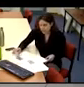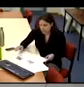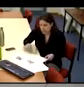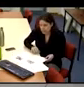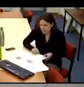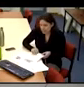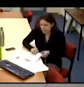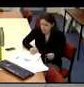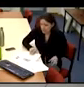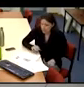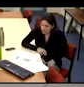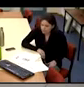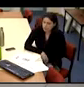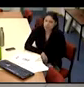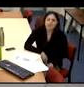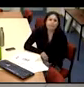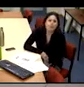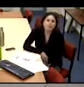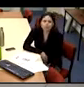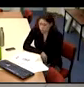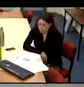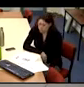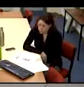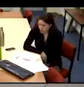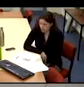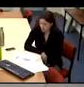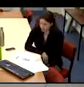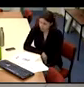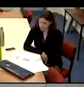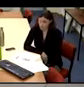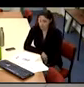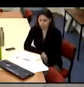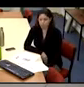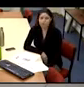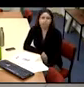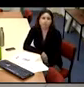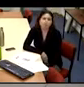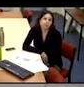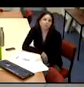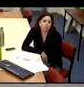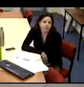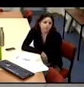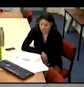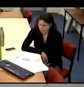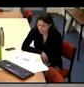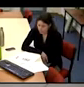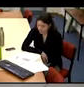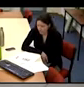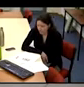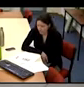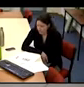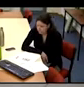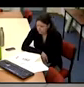But then in September 2015, something quite extraordinary happened that transformed the global response to the